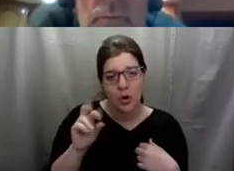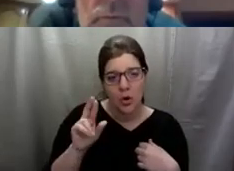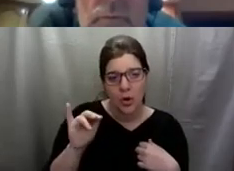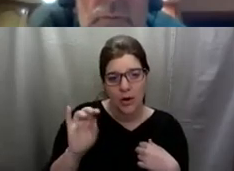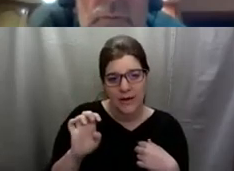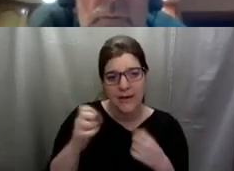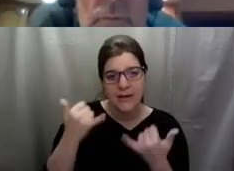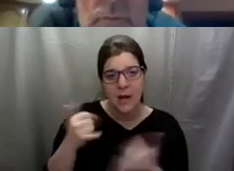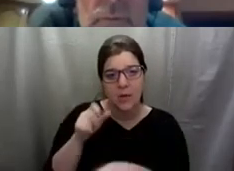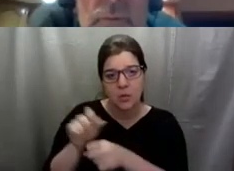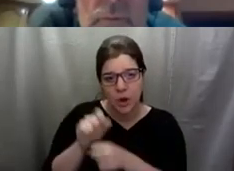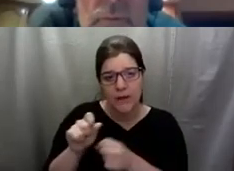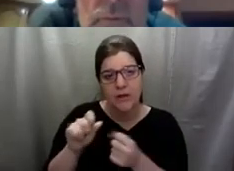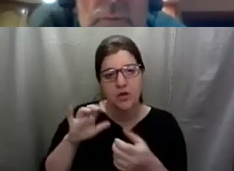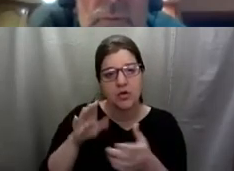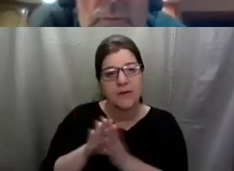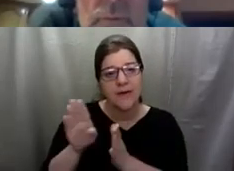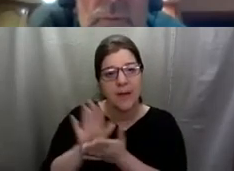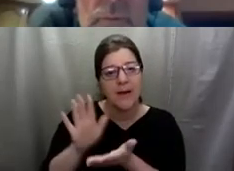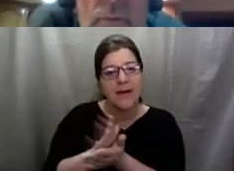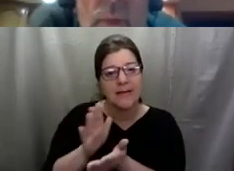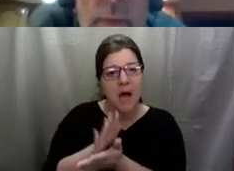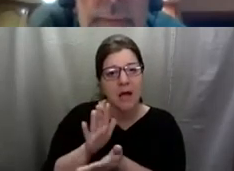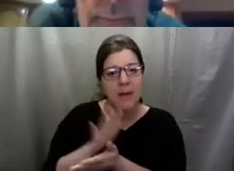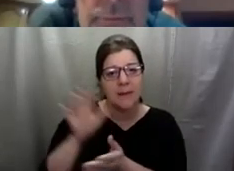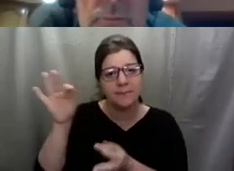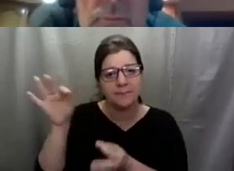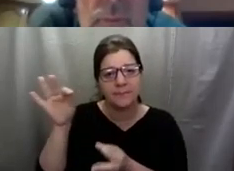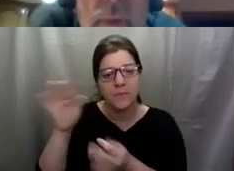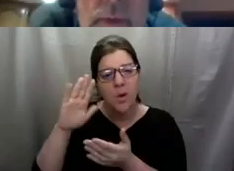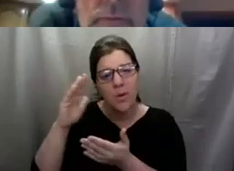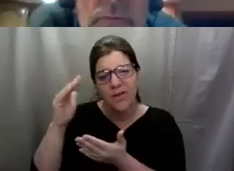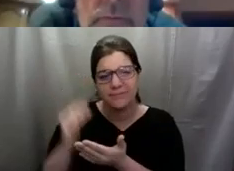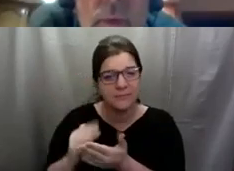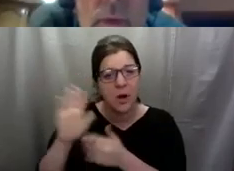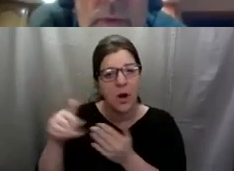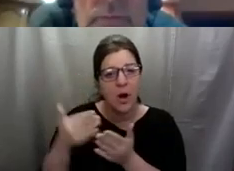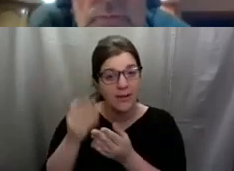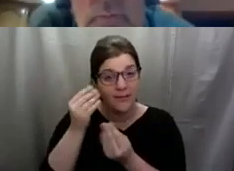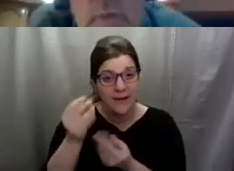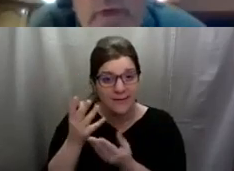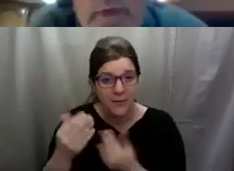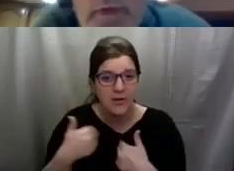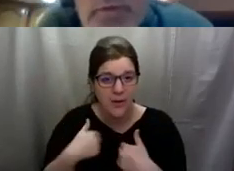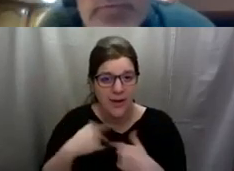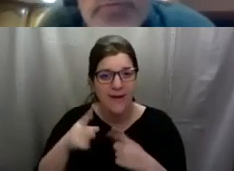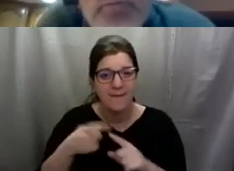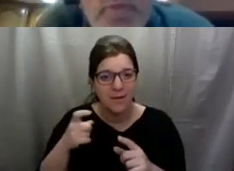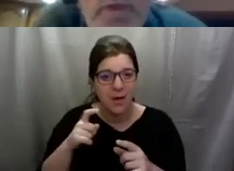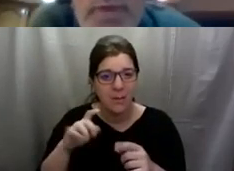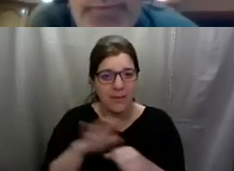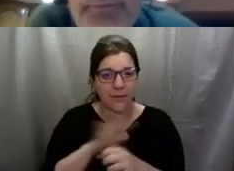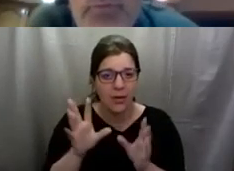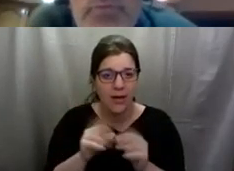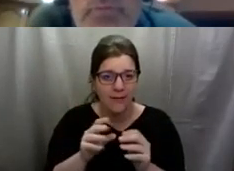those together in a document. With all the any other information that we might have from this